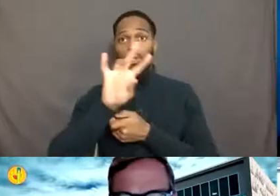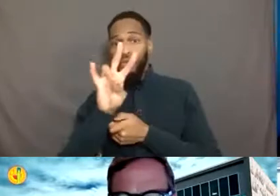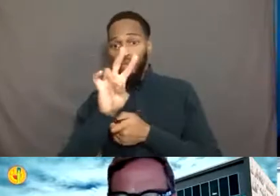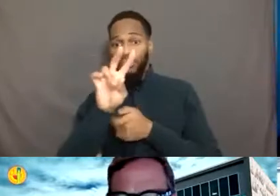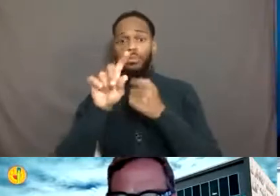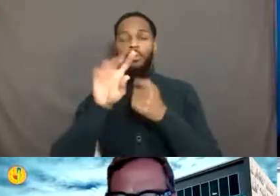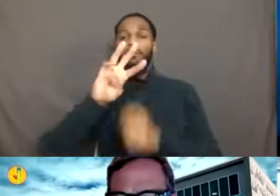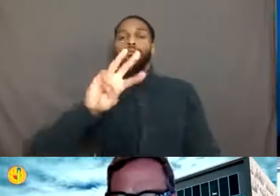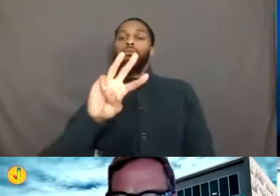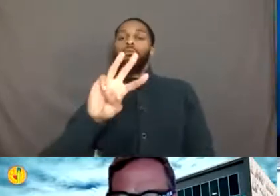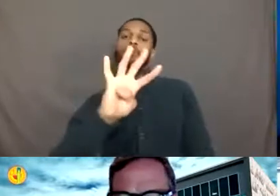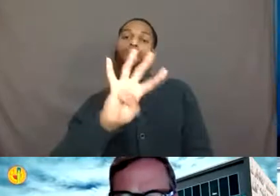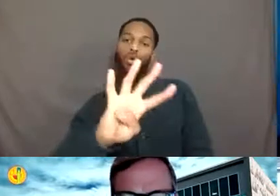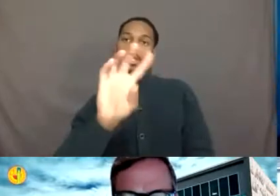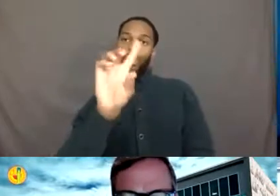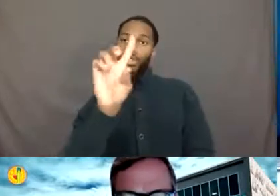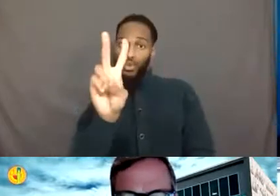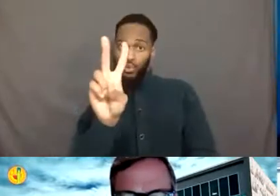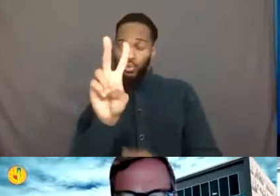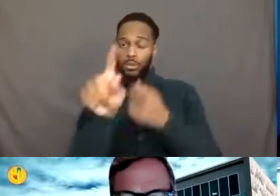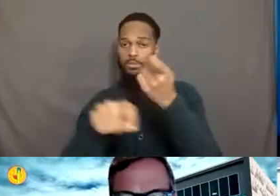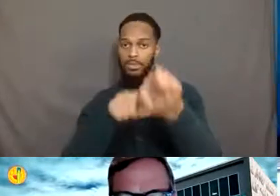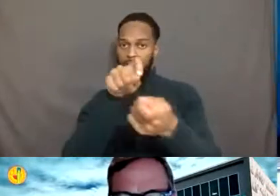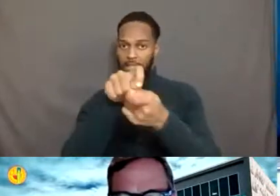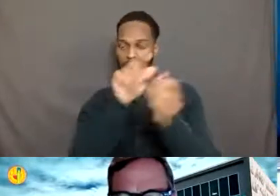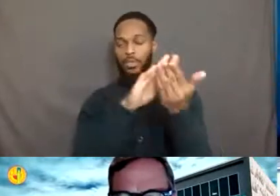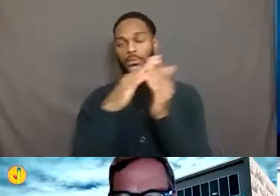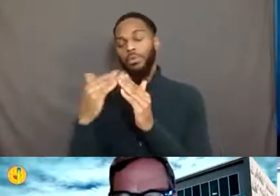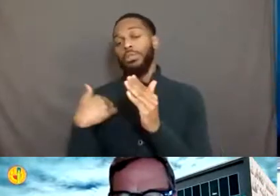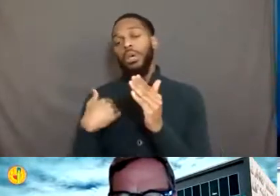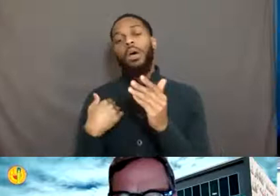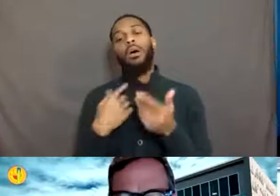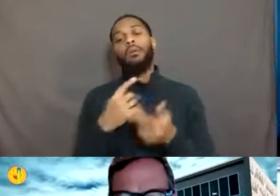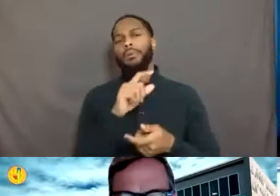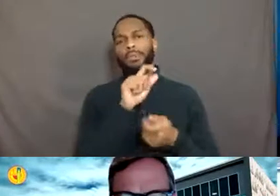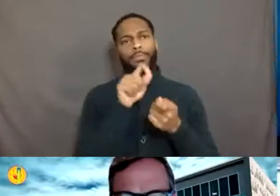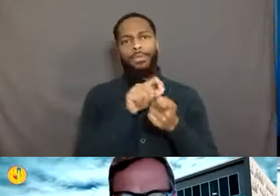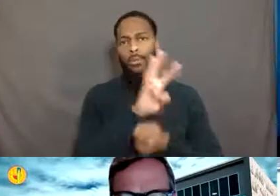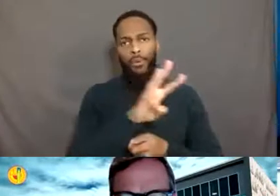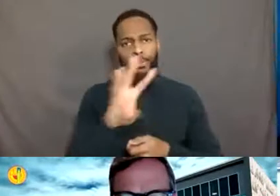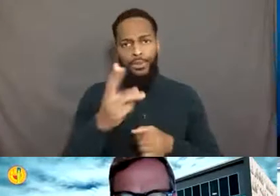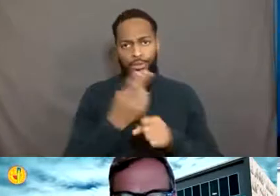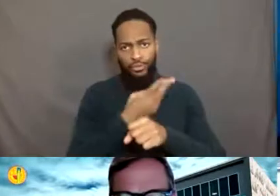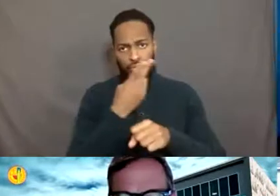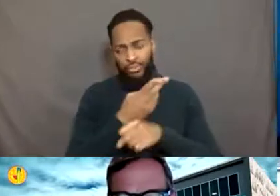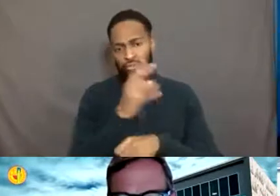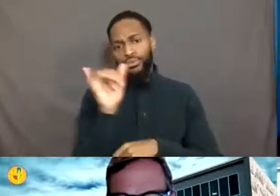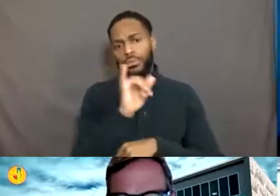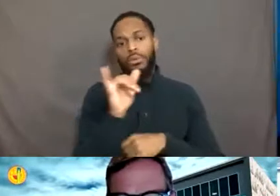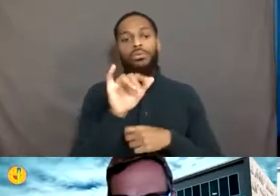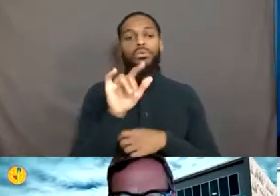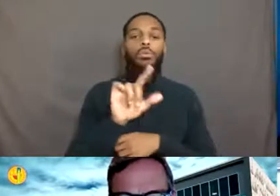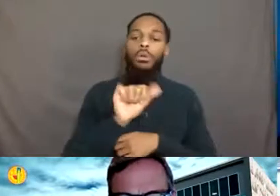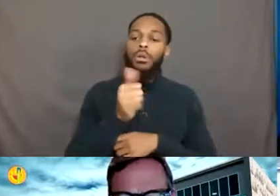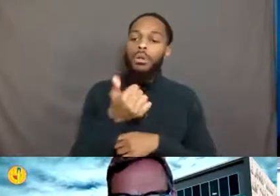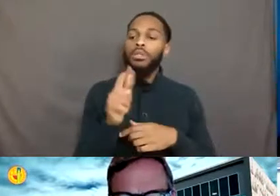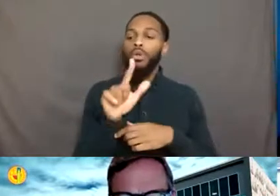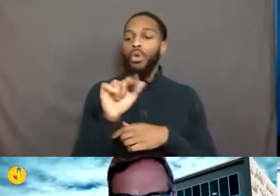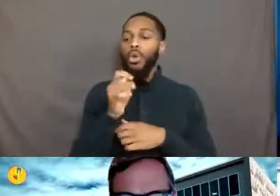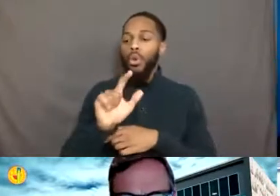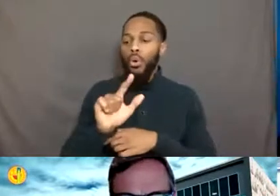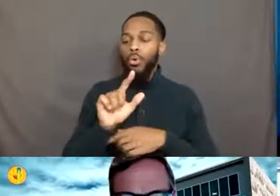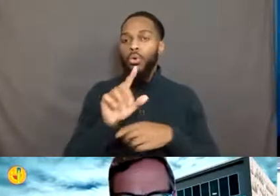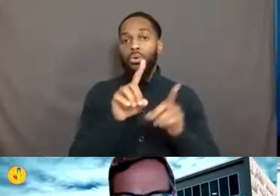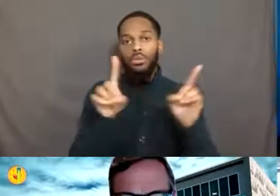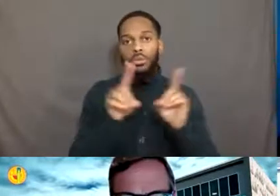you already know who that person is. It's one-stop shopping there. And then another layer is the local district office, and we have local district